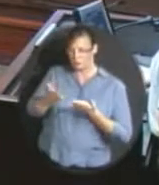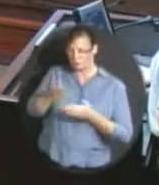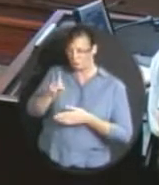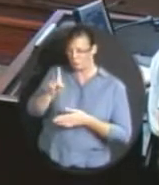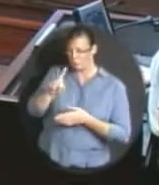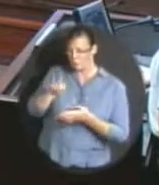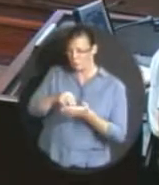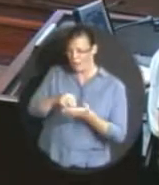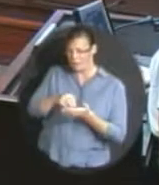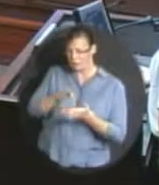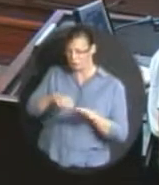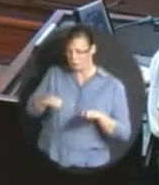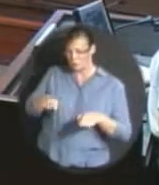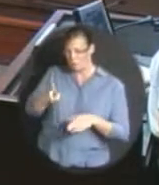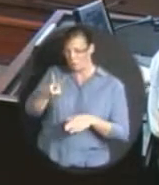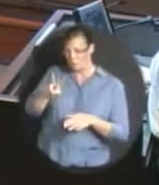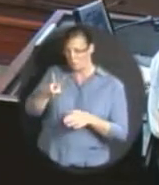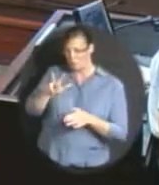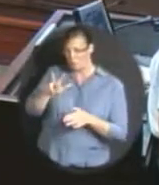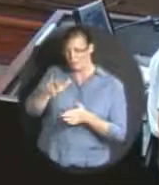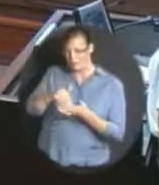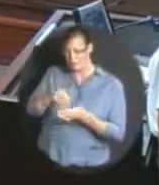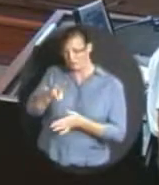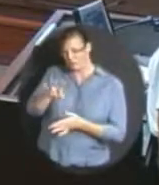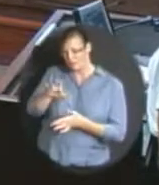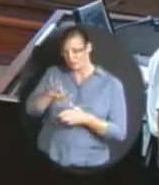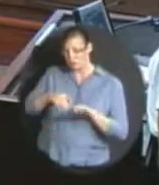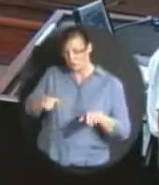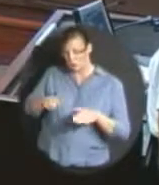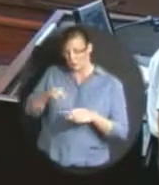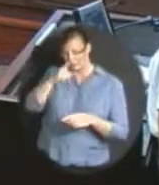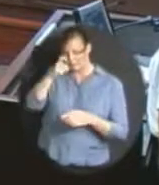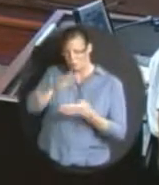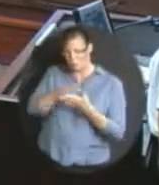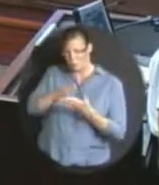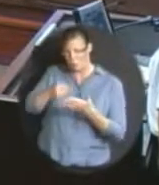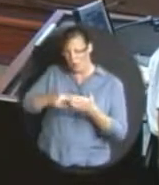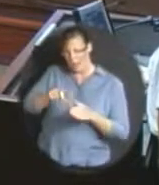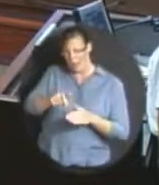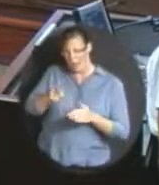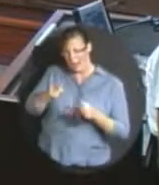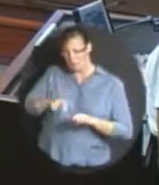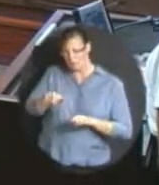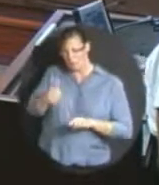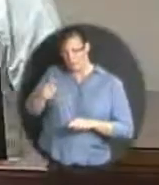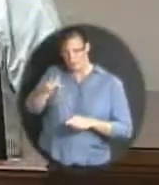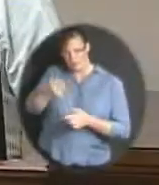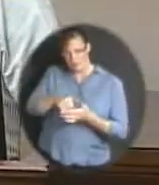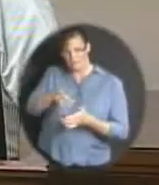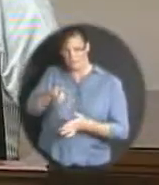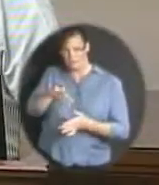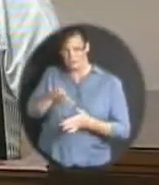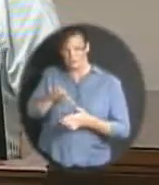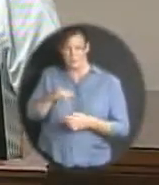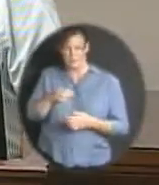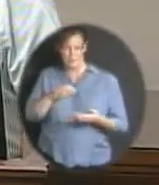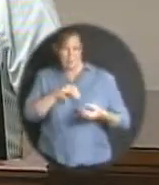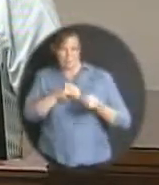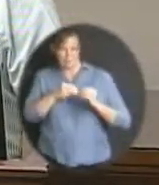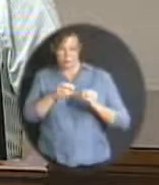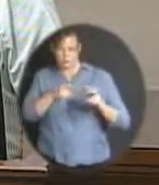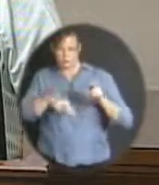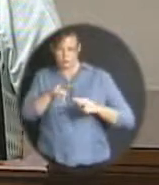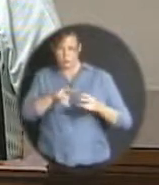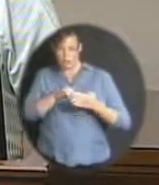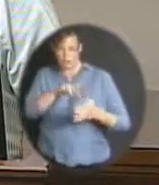children, and there were 3,700 children in the summer school. So what happened to the other 1,700? That number, I was looking at it,